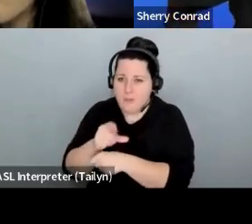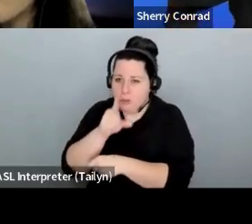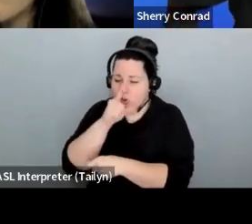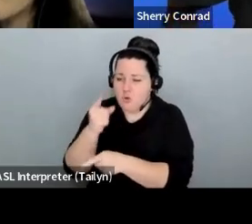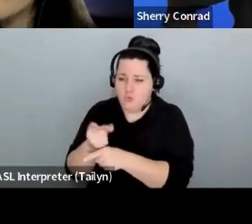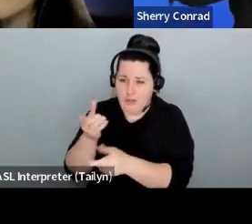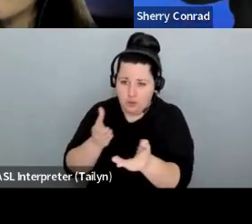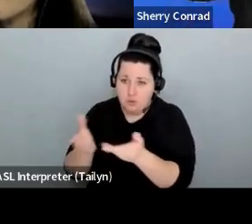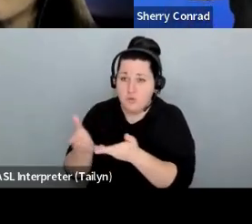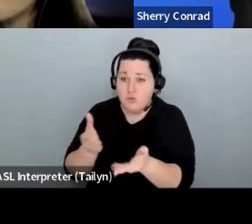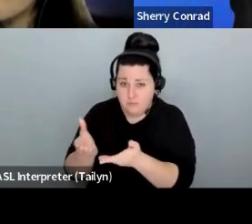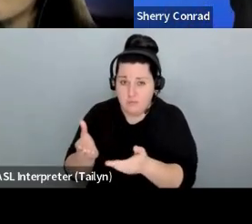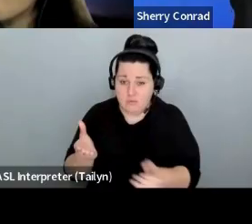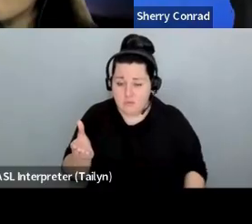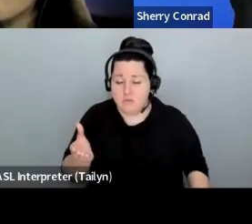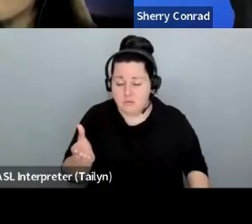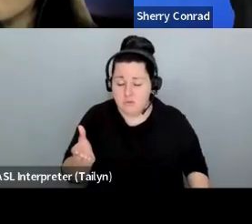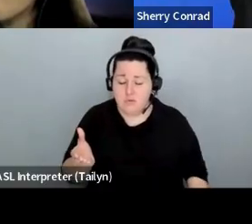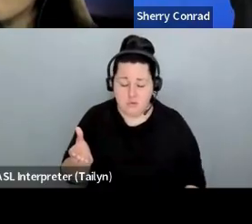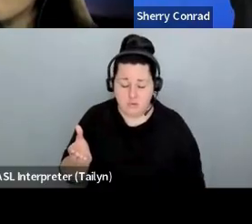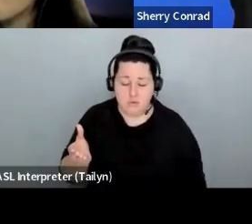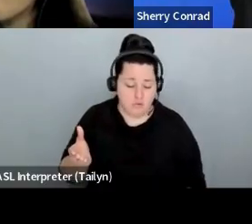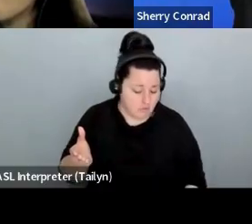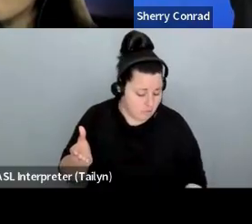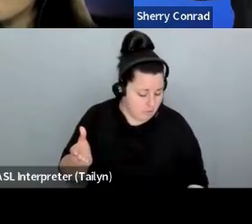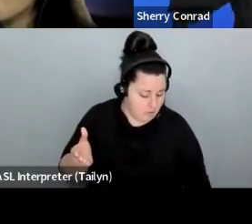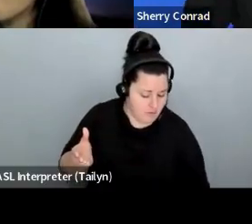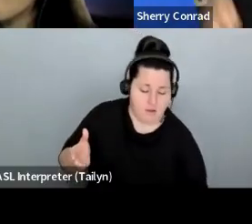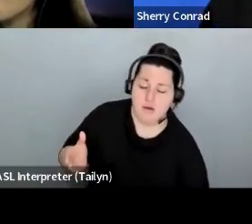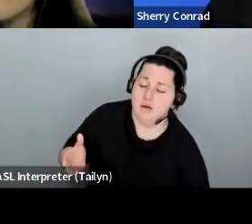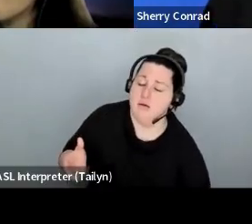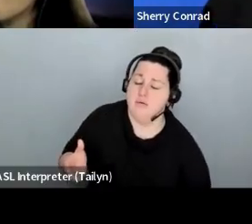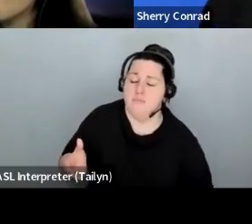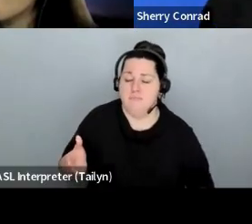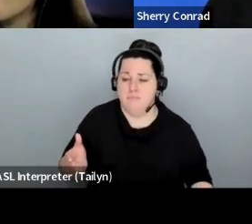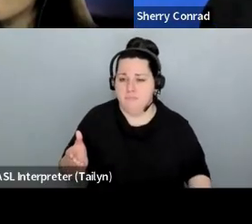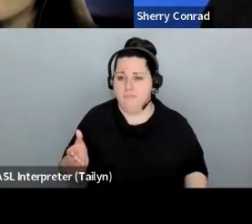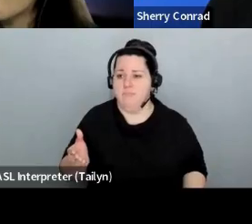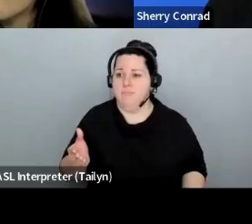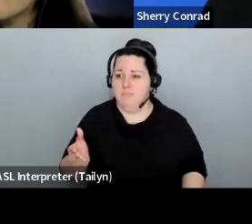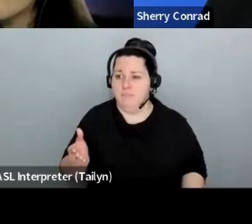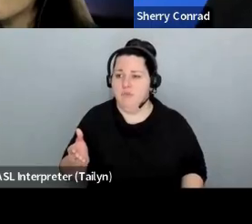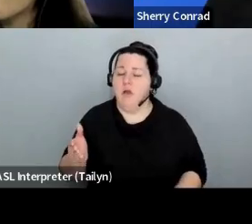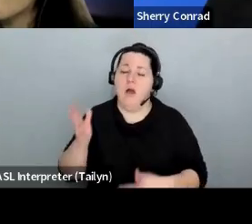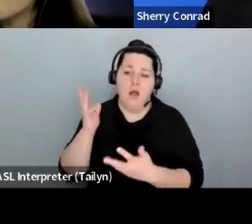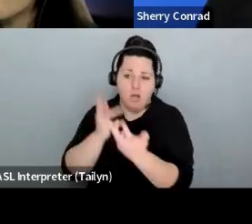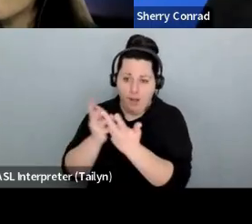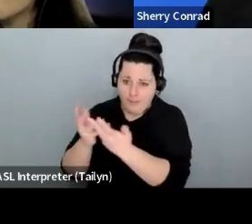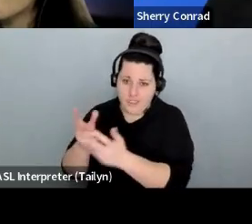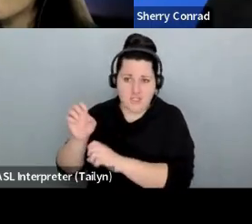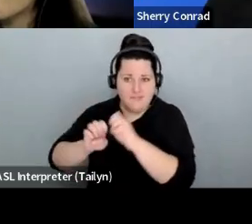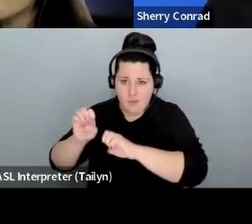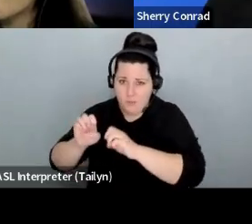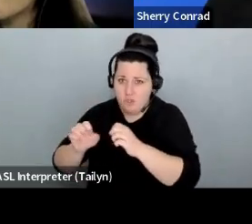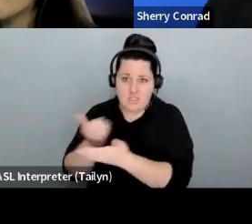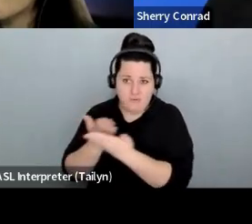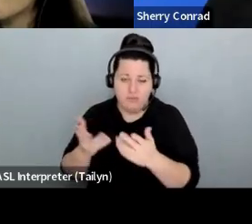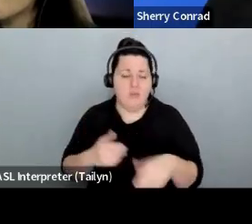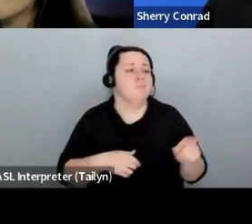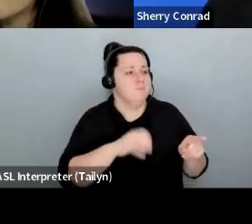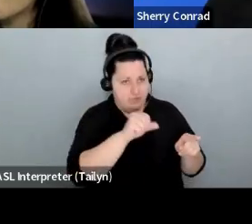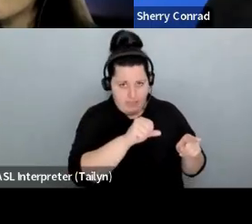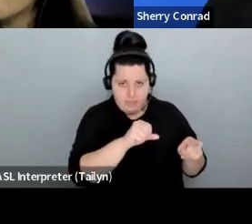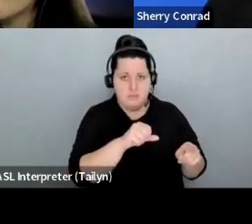correct services are services, accommodations, all the Based players on are the in play. evaluations and all of the stuff we've done.